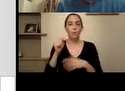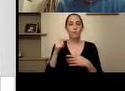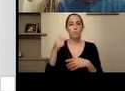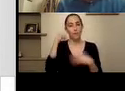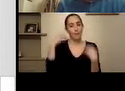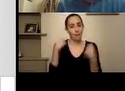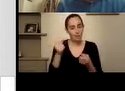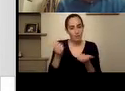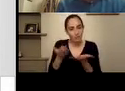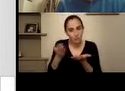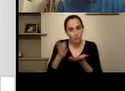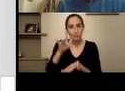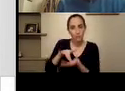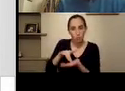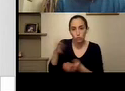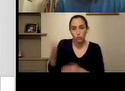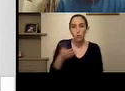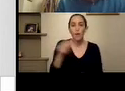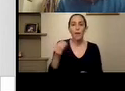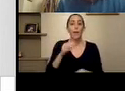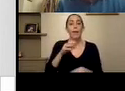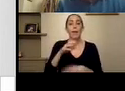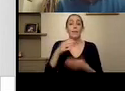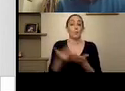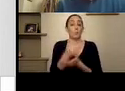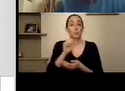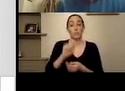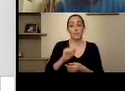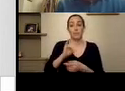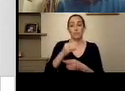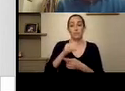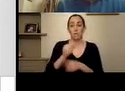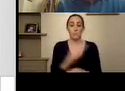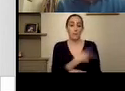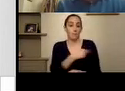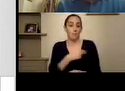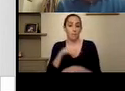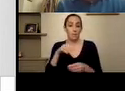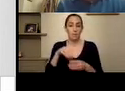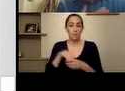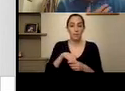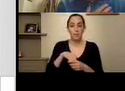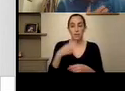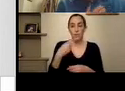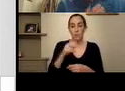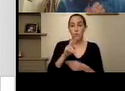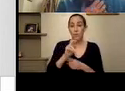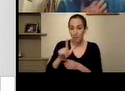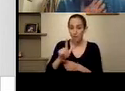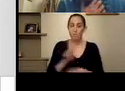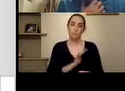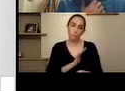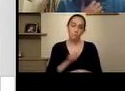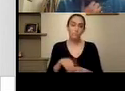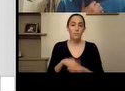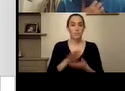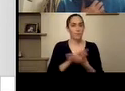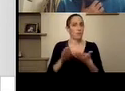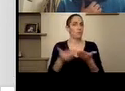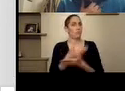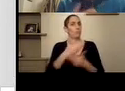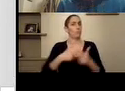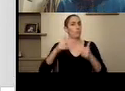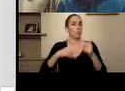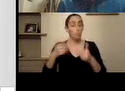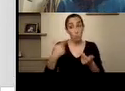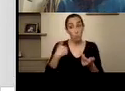hospital in St. James. Liz talked about the capital grant for that in her numbers, but a great facility down there. So we were actually able to open up major projects this